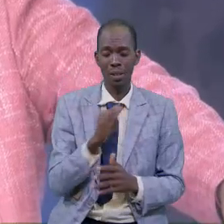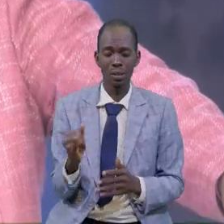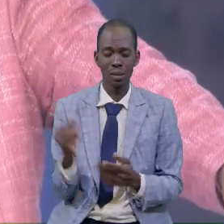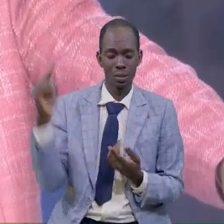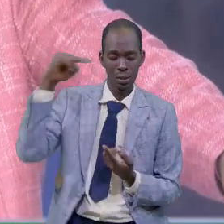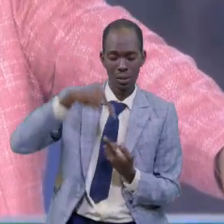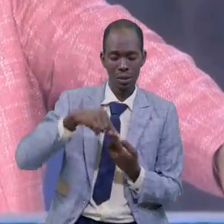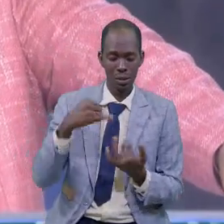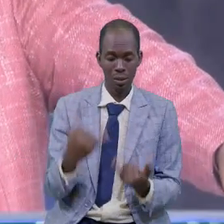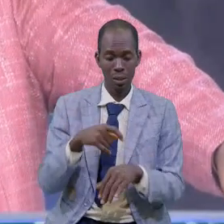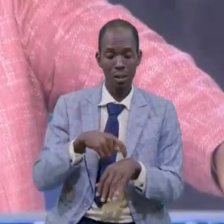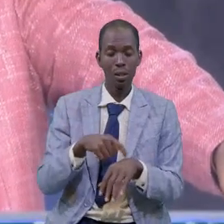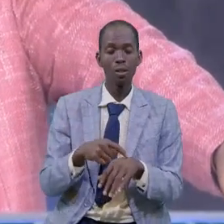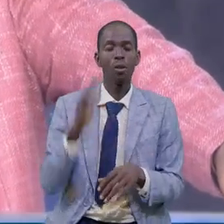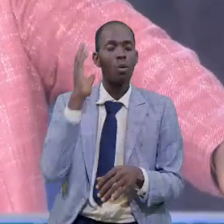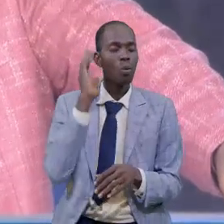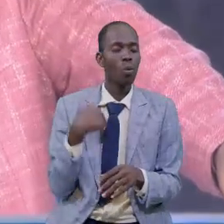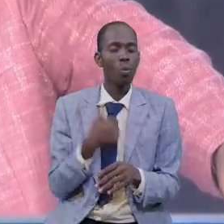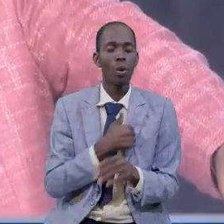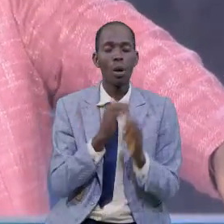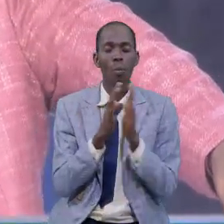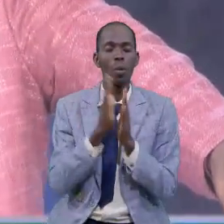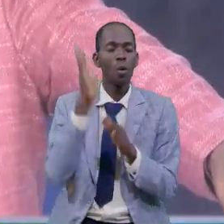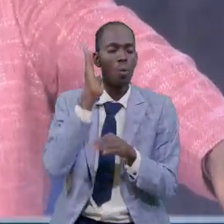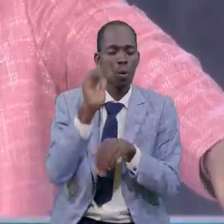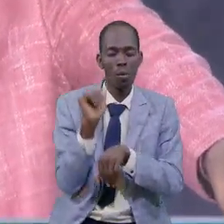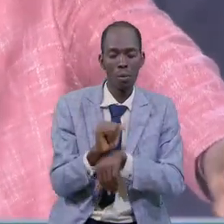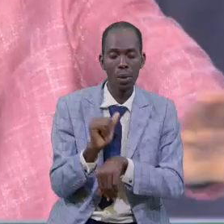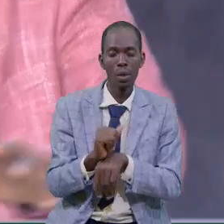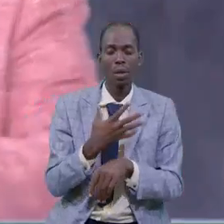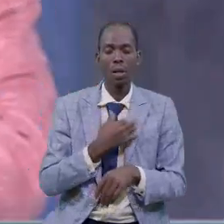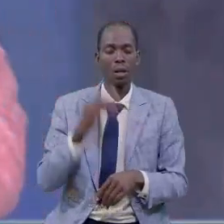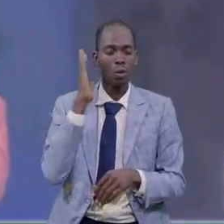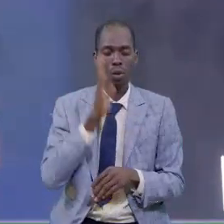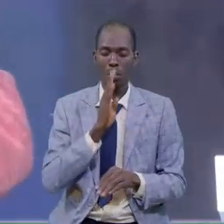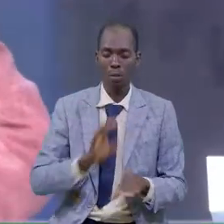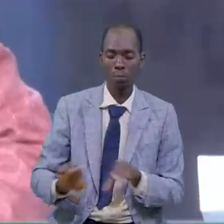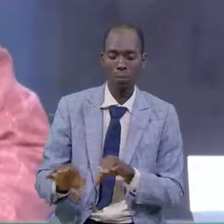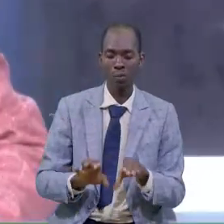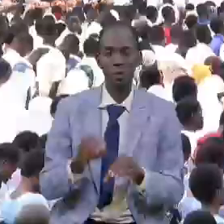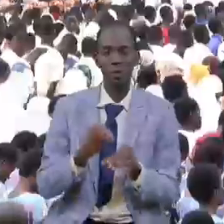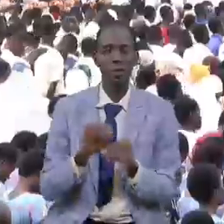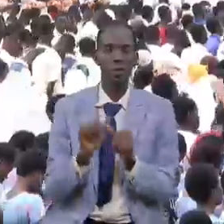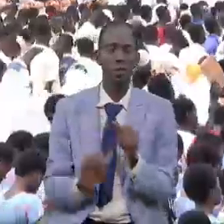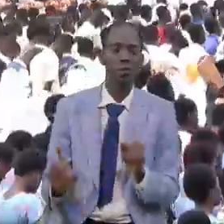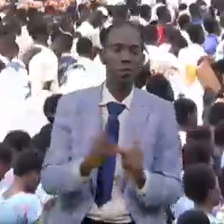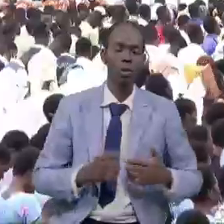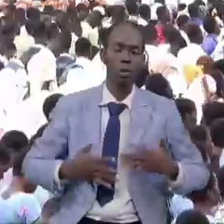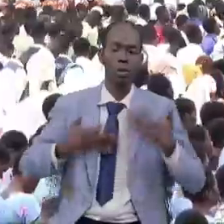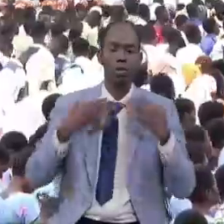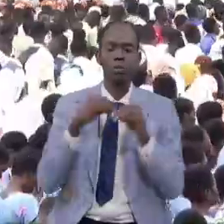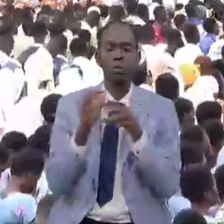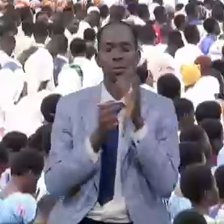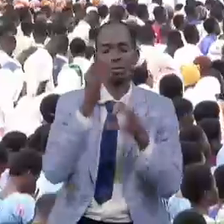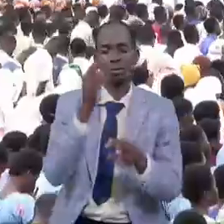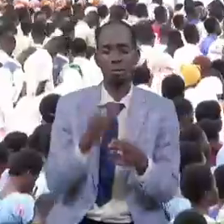be effected and it will be performed in every life in Jesus' name. Amen. We thank